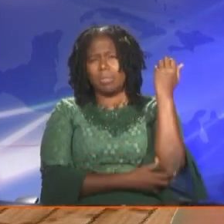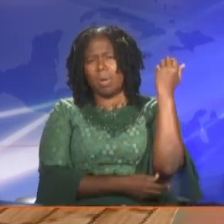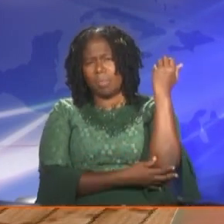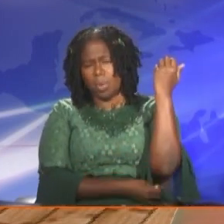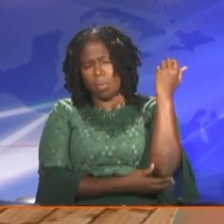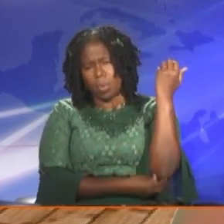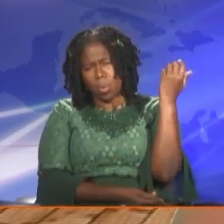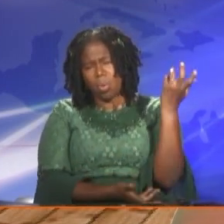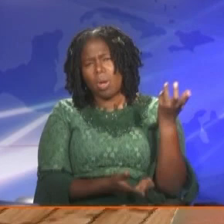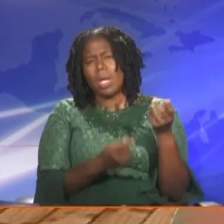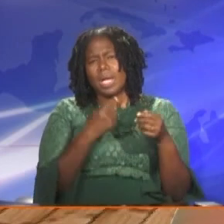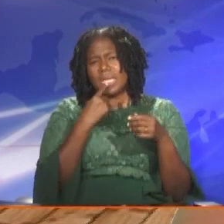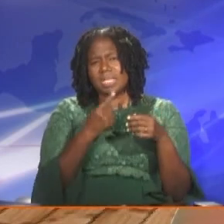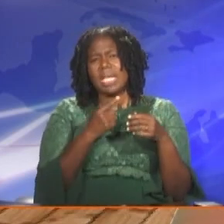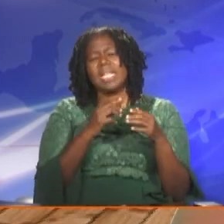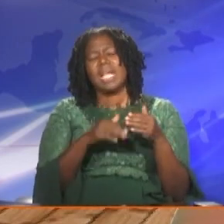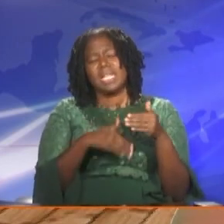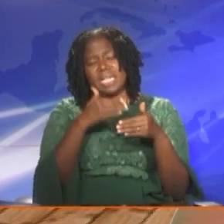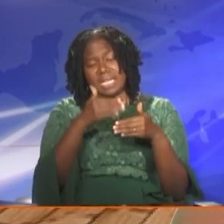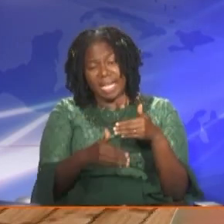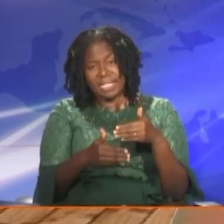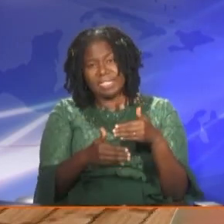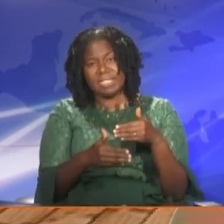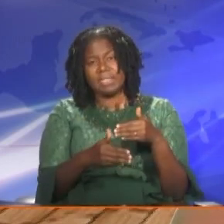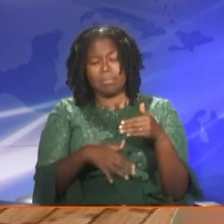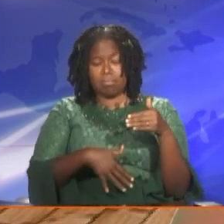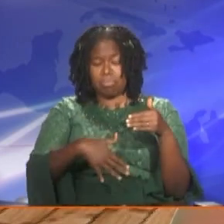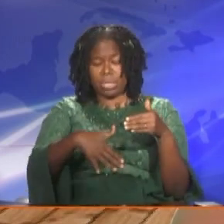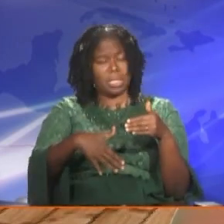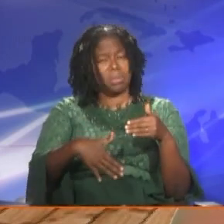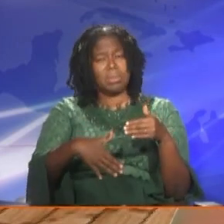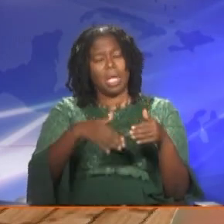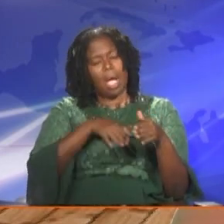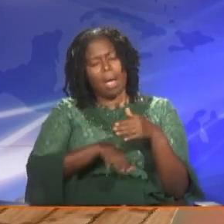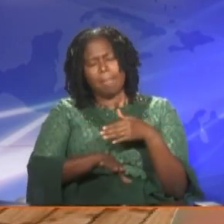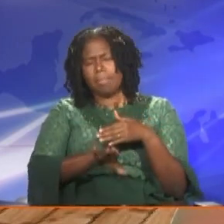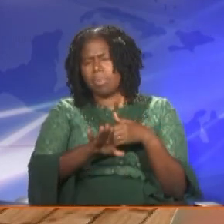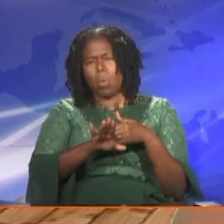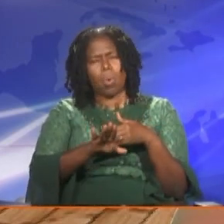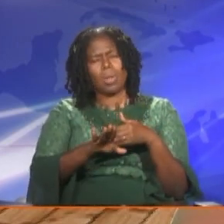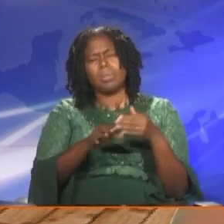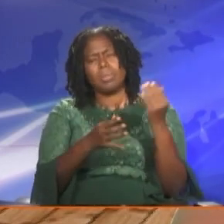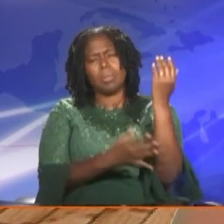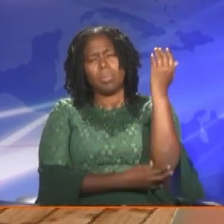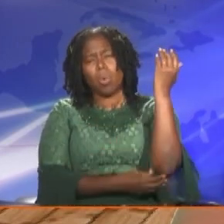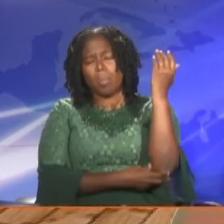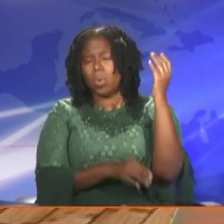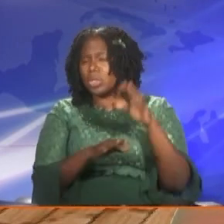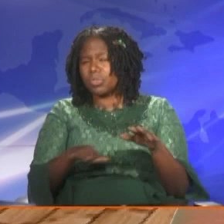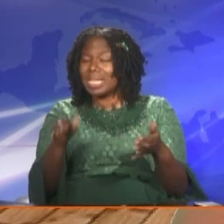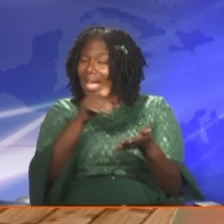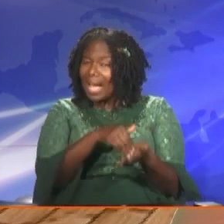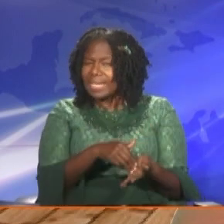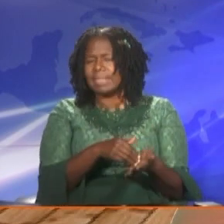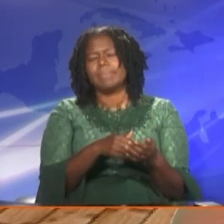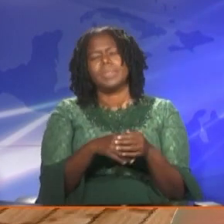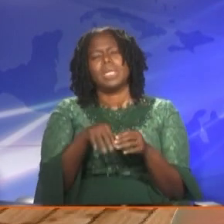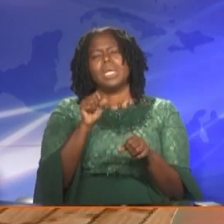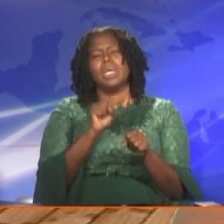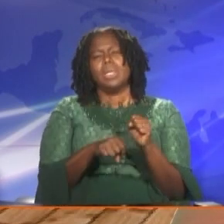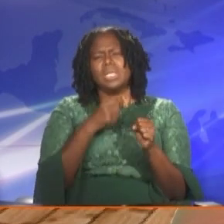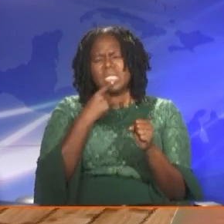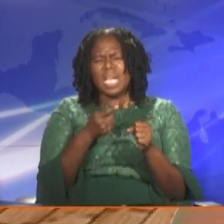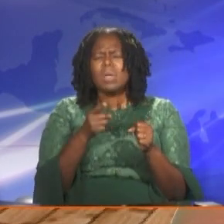poverty resulting if a poverty goes unaddressed. You also have mental health issues in